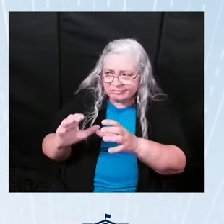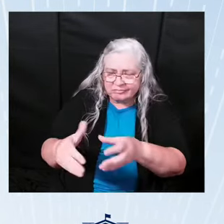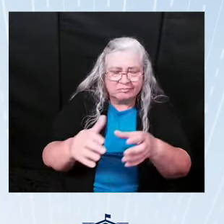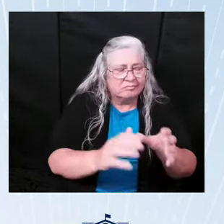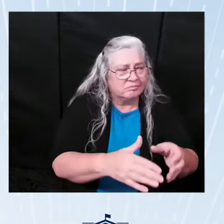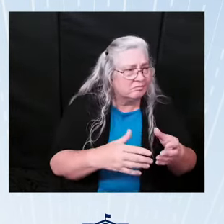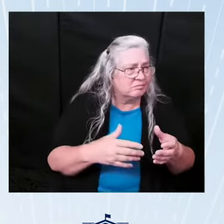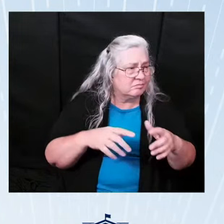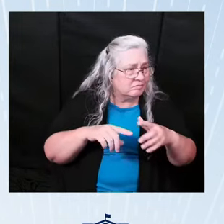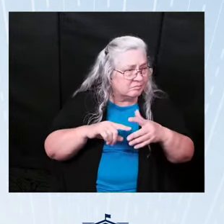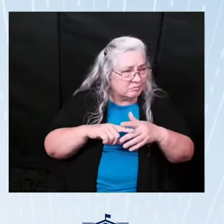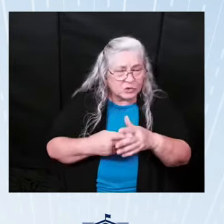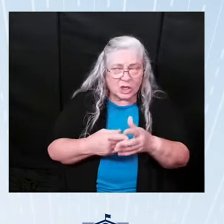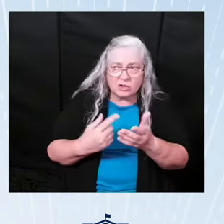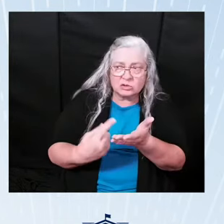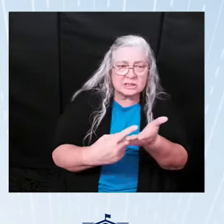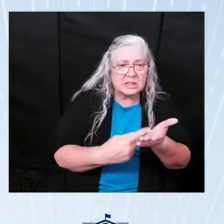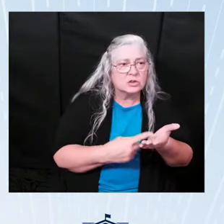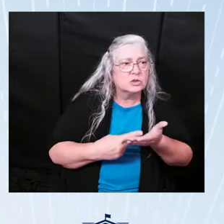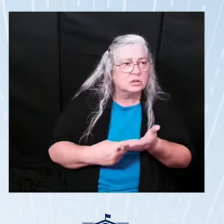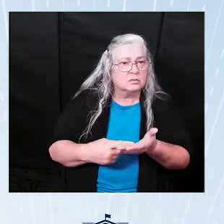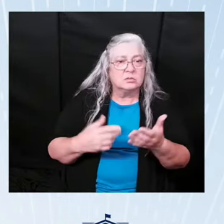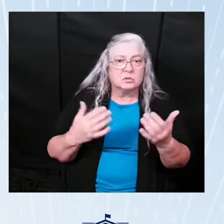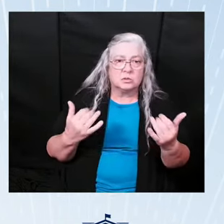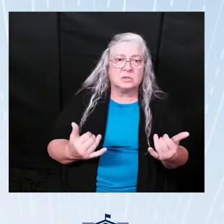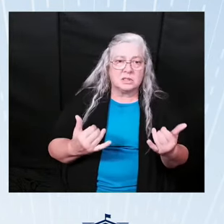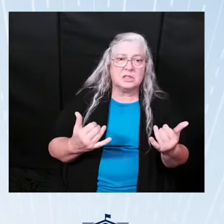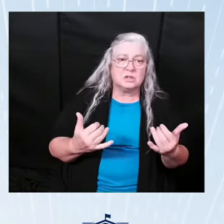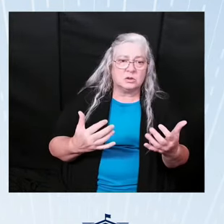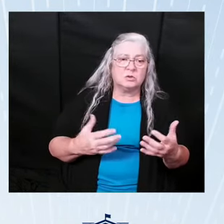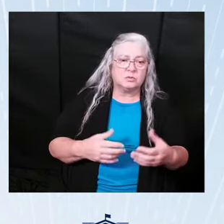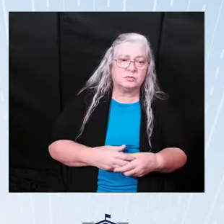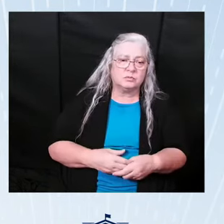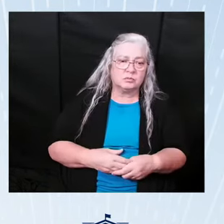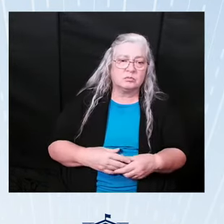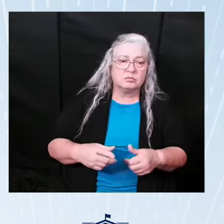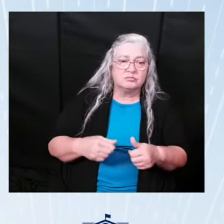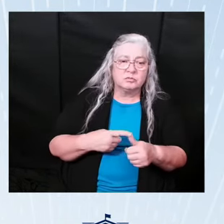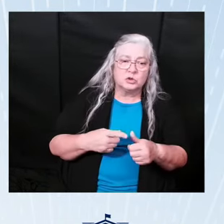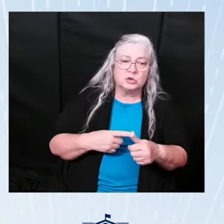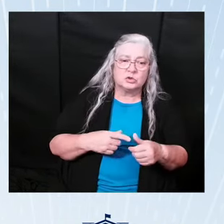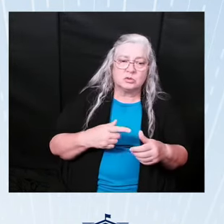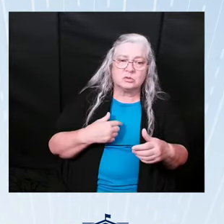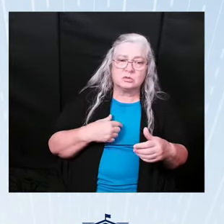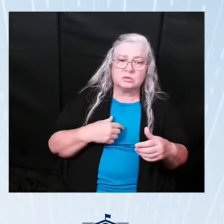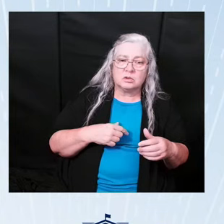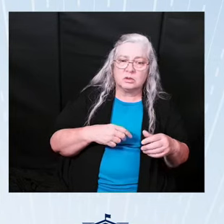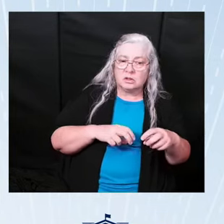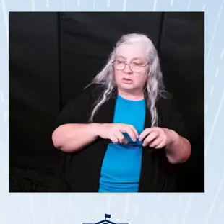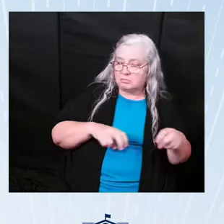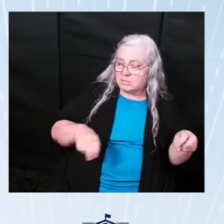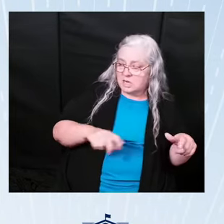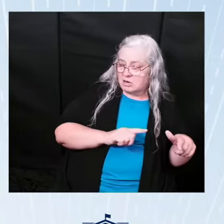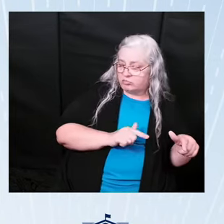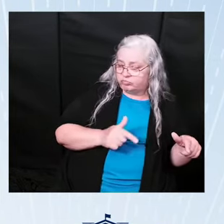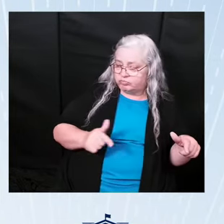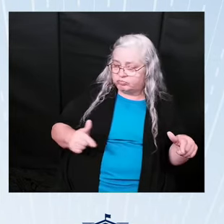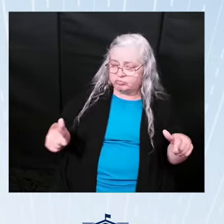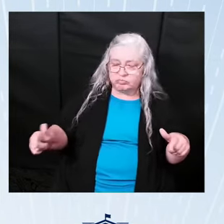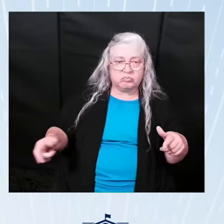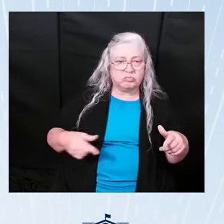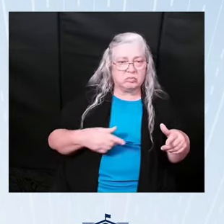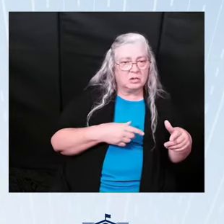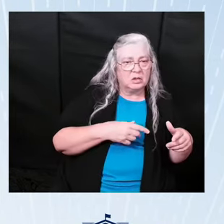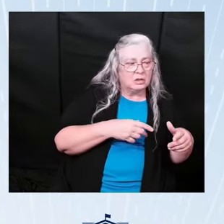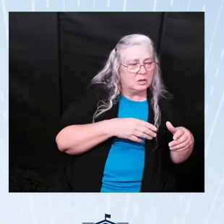me start. My first round is just going to be individual questions to each of our panelists that sort of tease